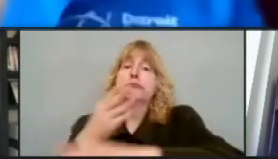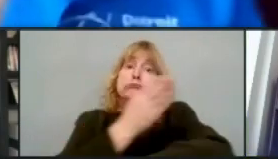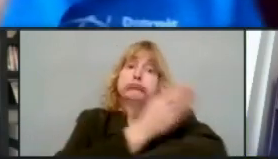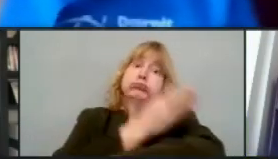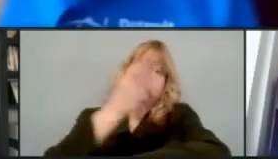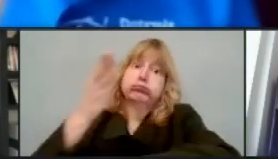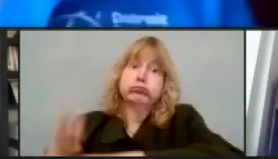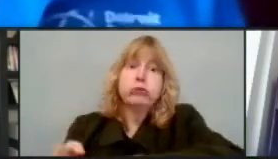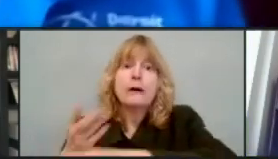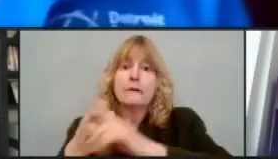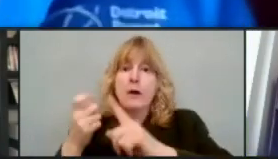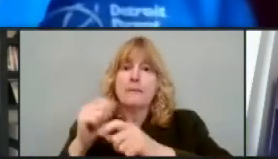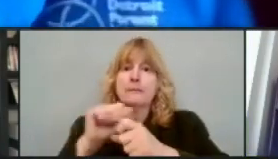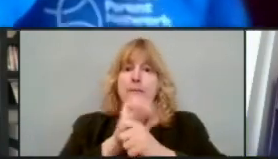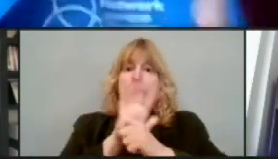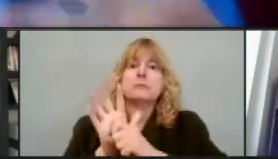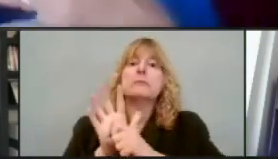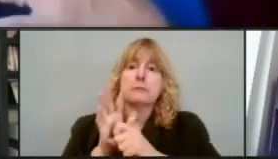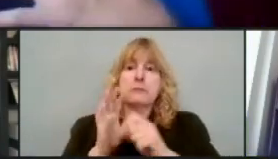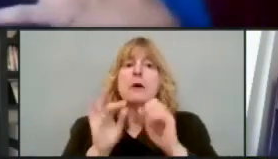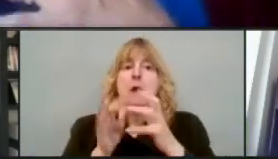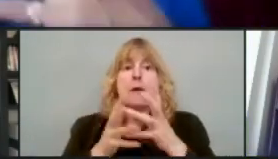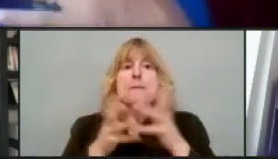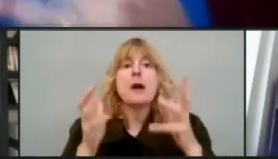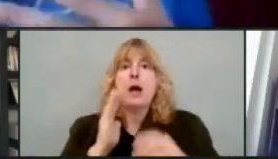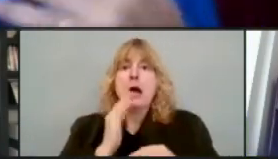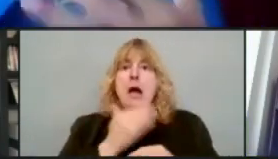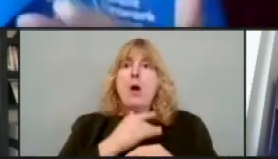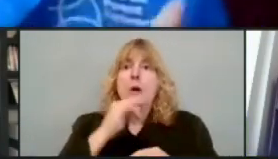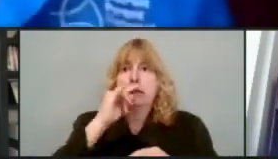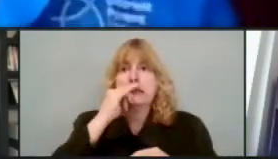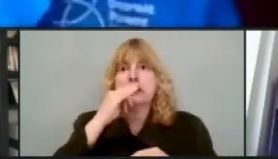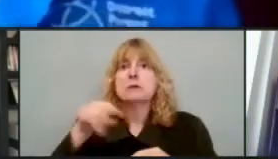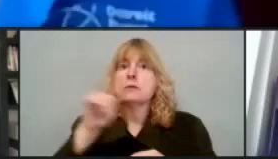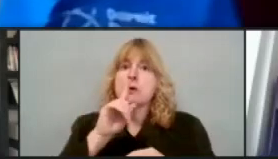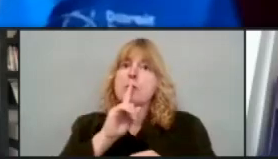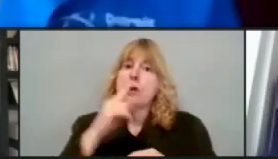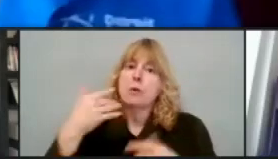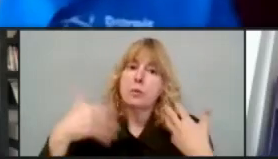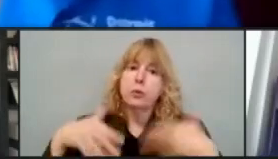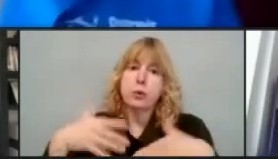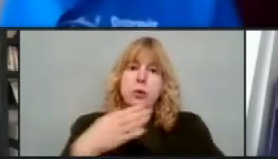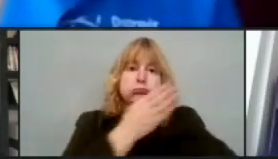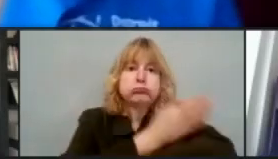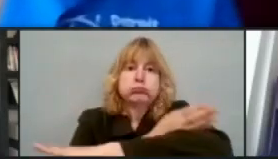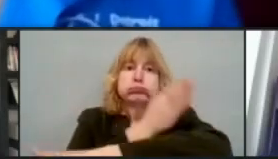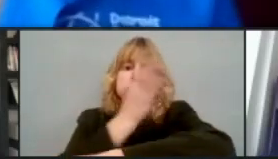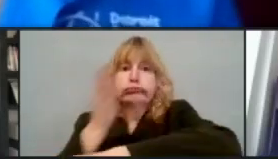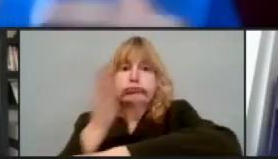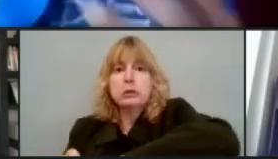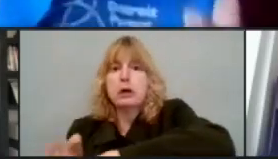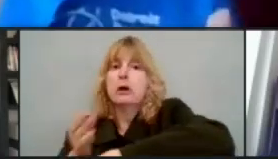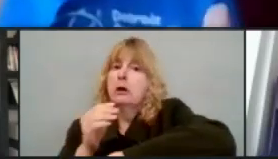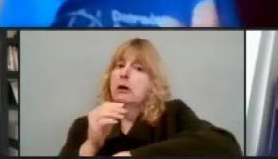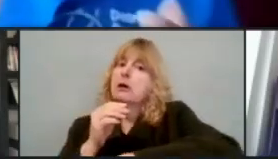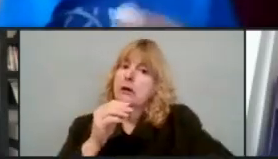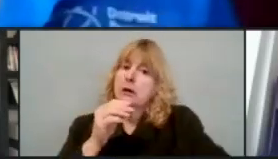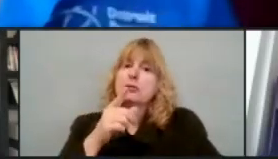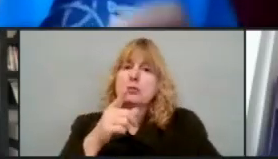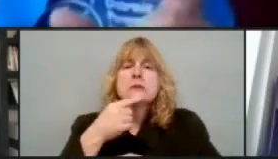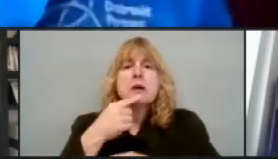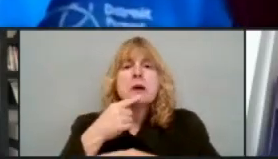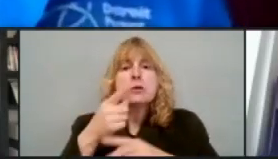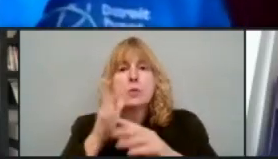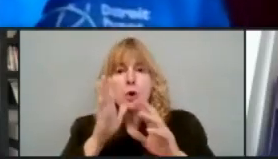of how much our kids have been really set back from this. You mentioned about doing assessments and